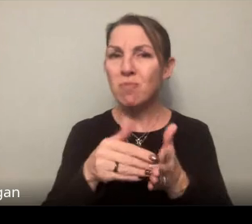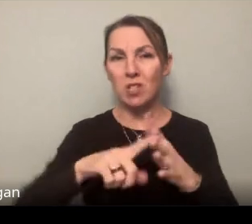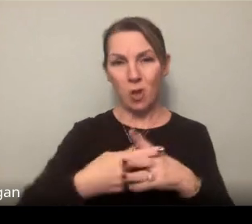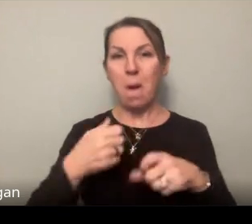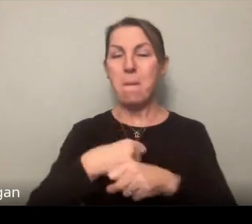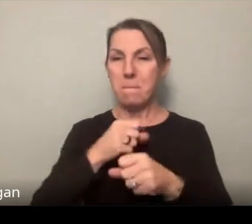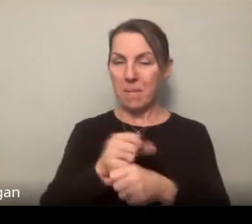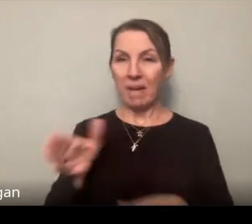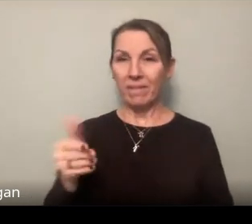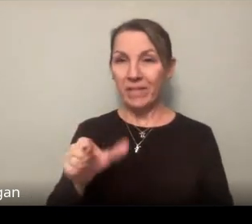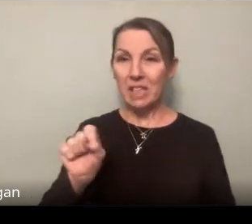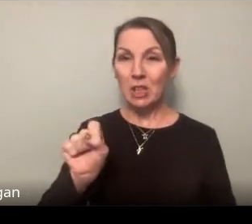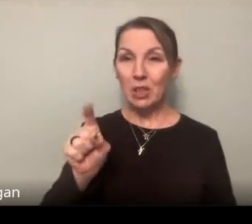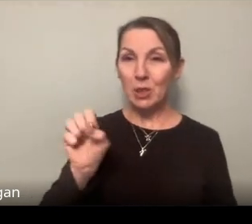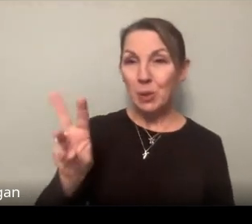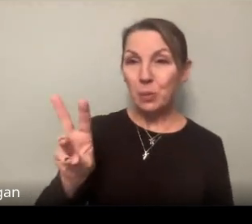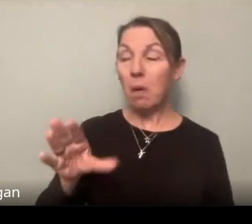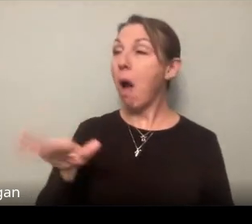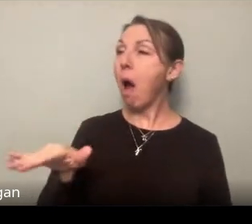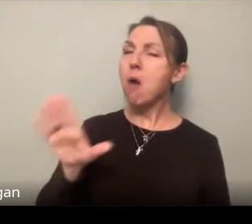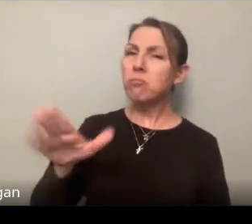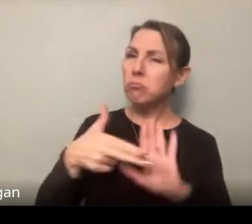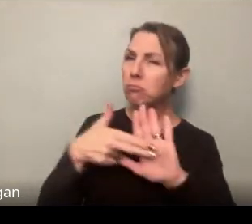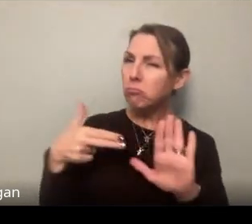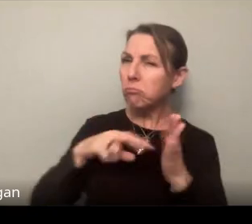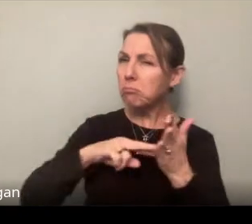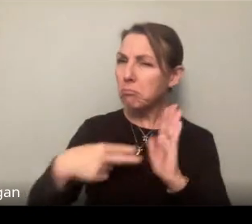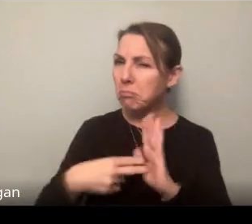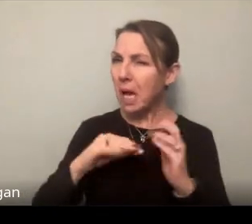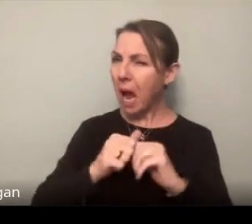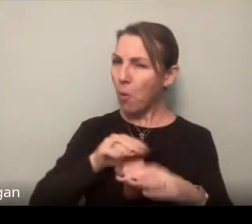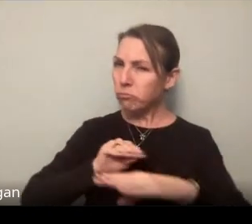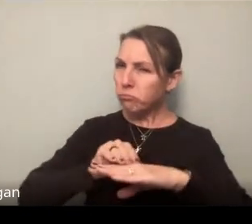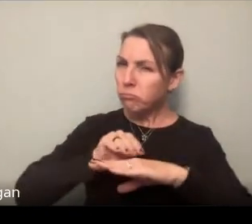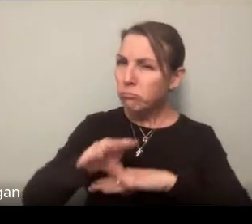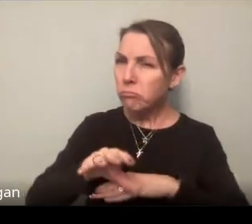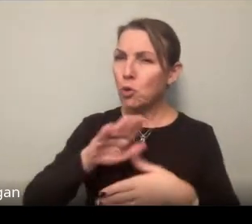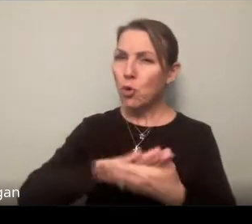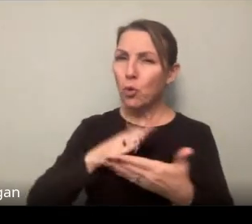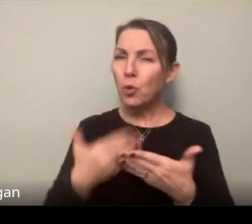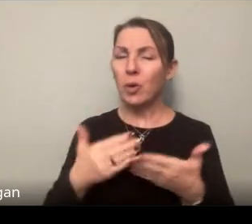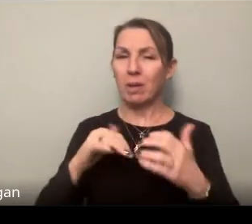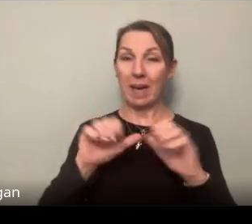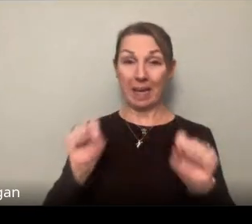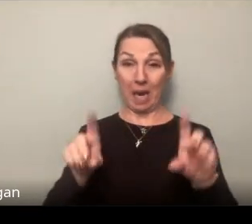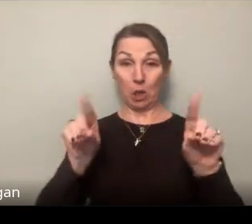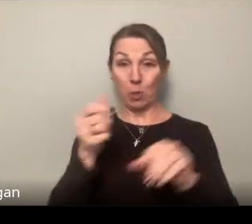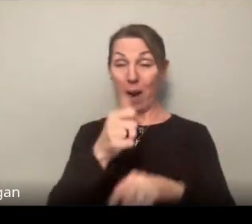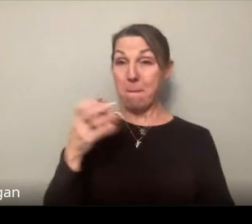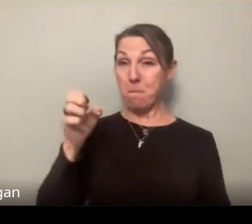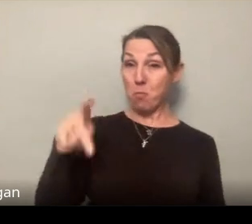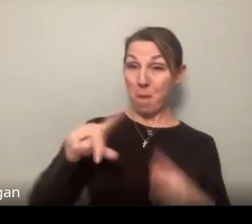Can you tell us a little bit about your diagnosis and what it means and how it impacts your cooking? And can I do any prep to help you